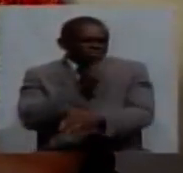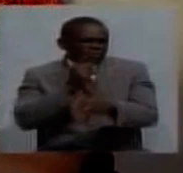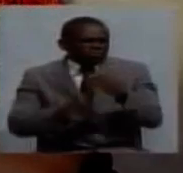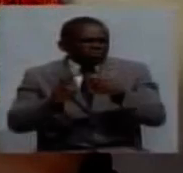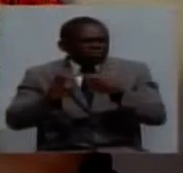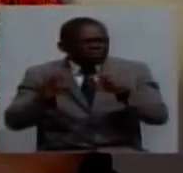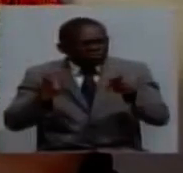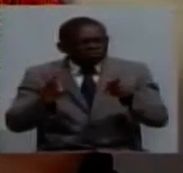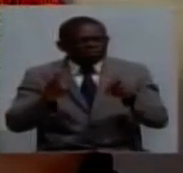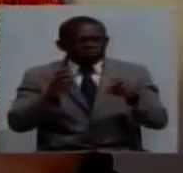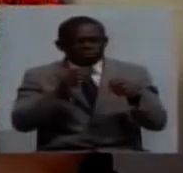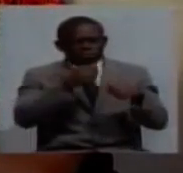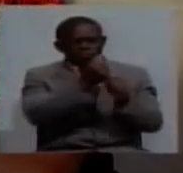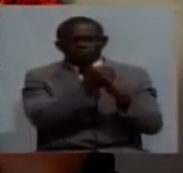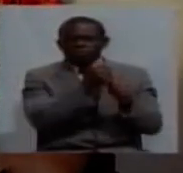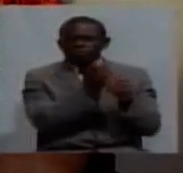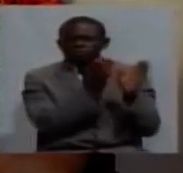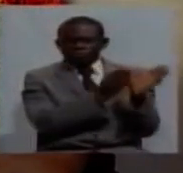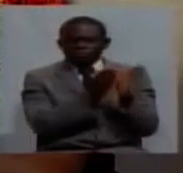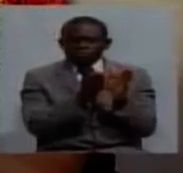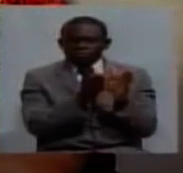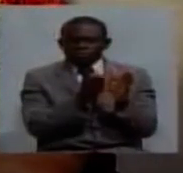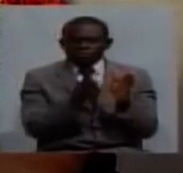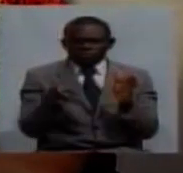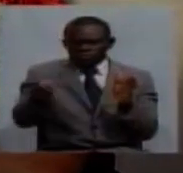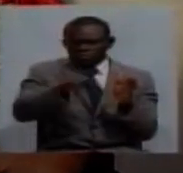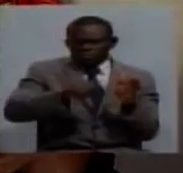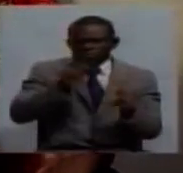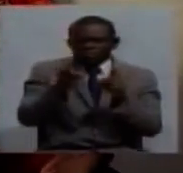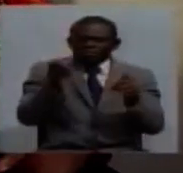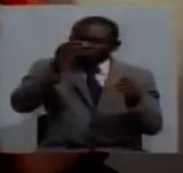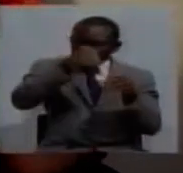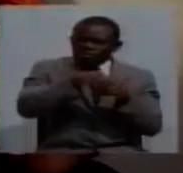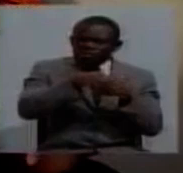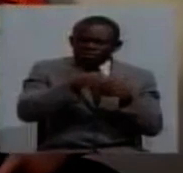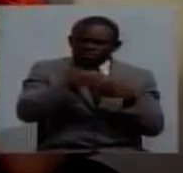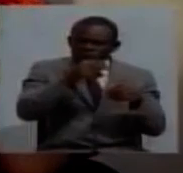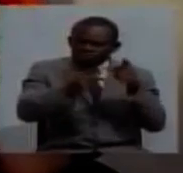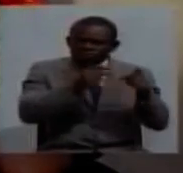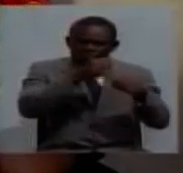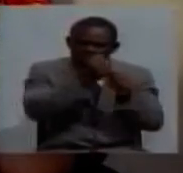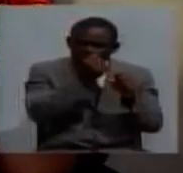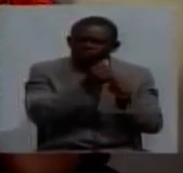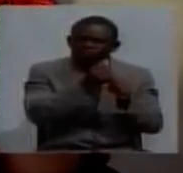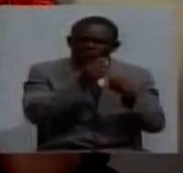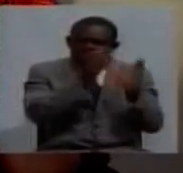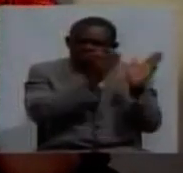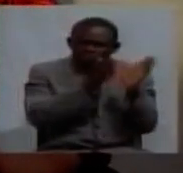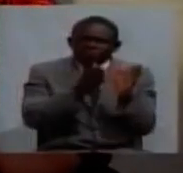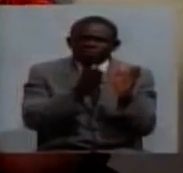were party to this process, and then they want to see the results. So this participatory approach of actually engaging, and I